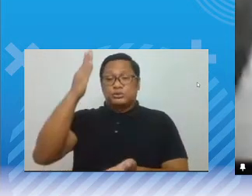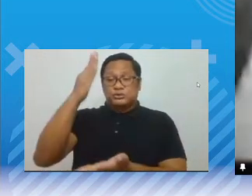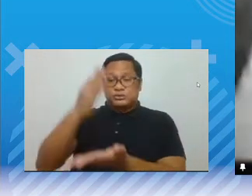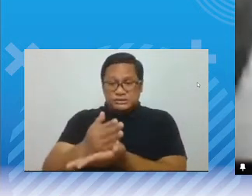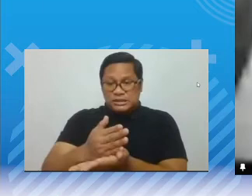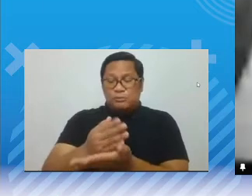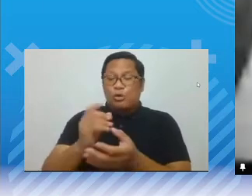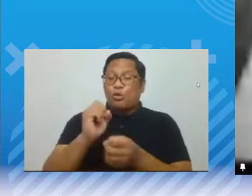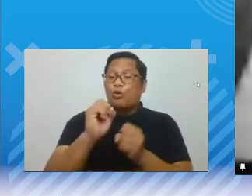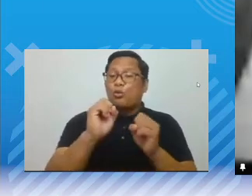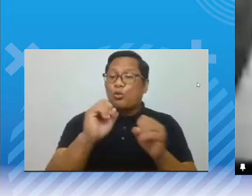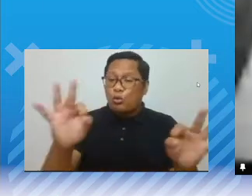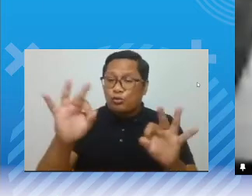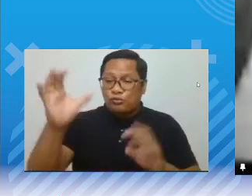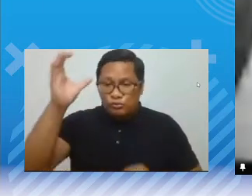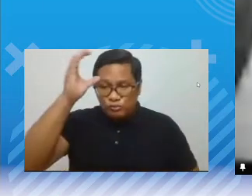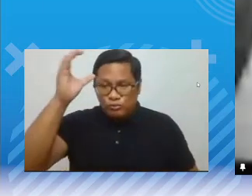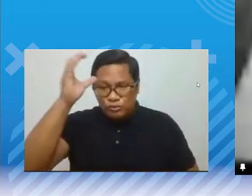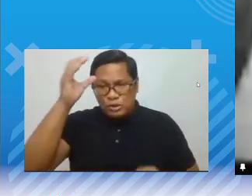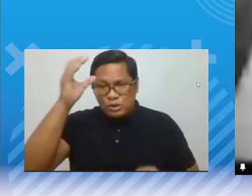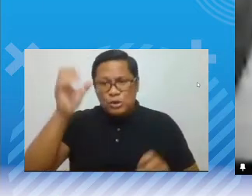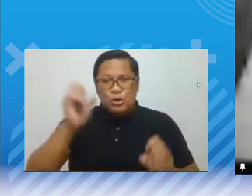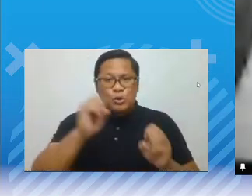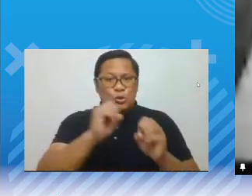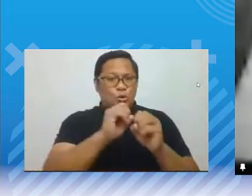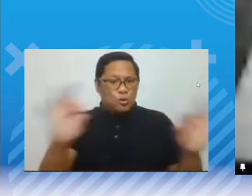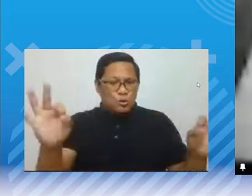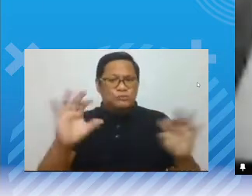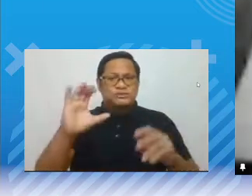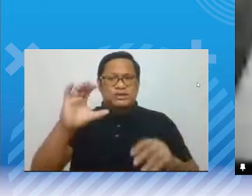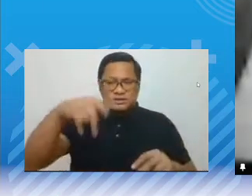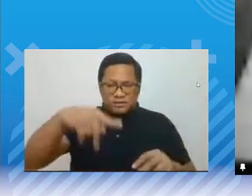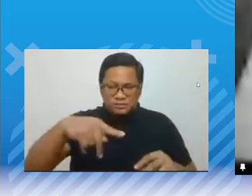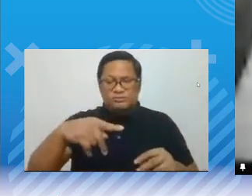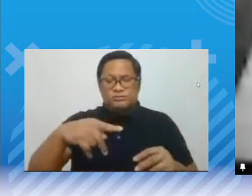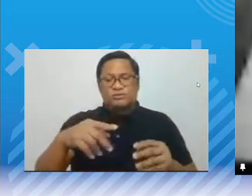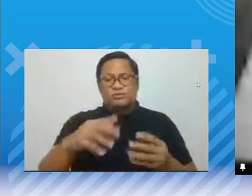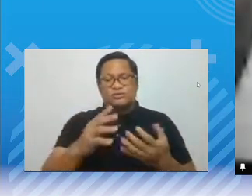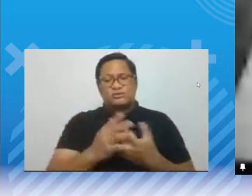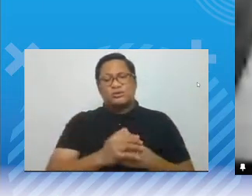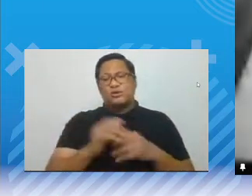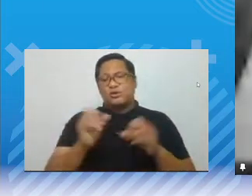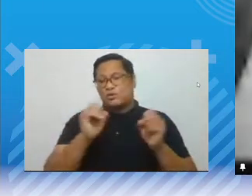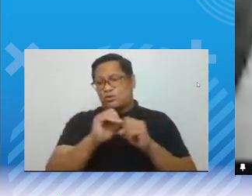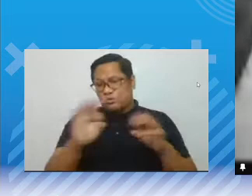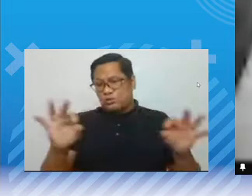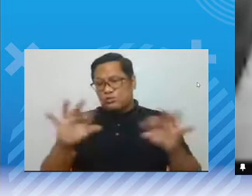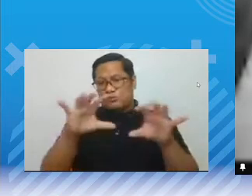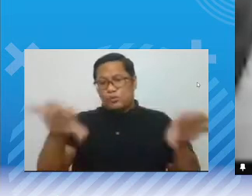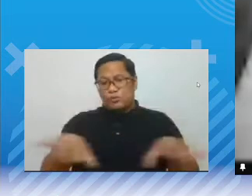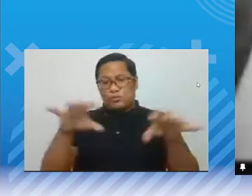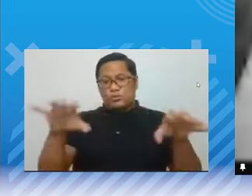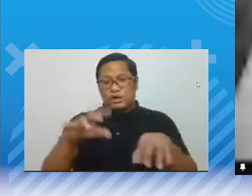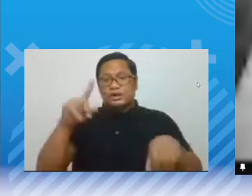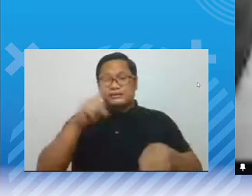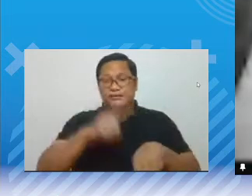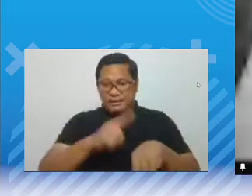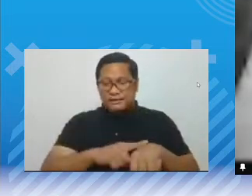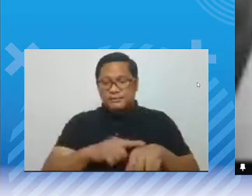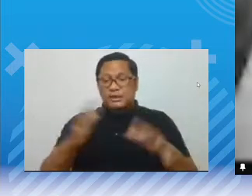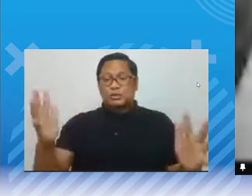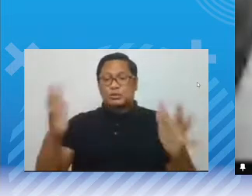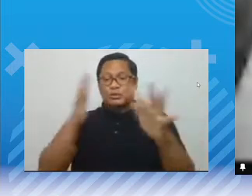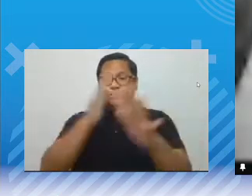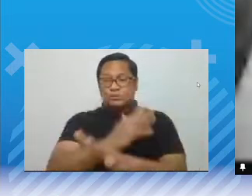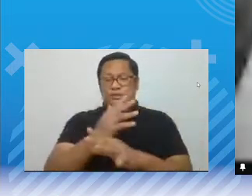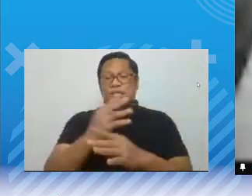computers, turn off our gadgets, turn off our work modes, and switch into another mode